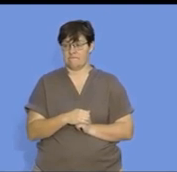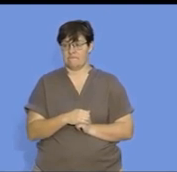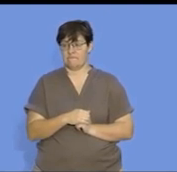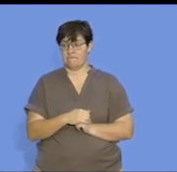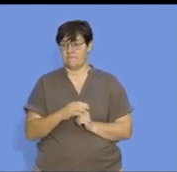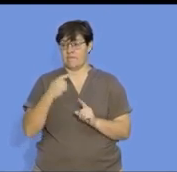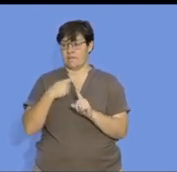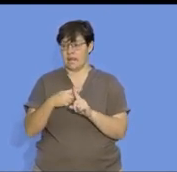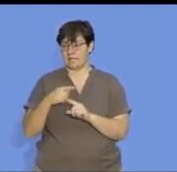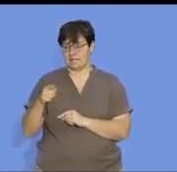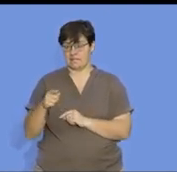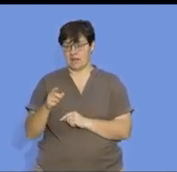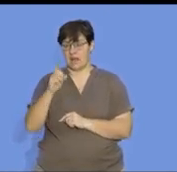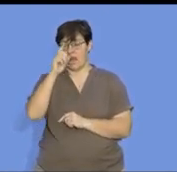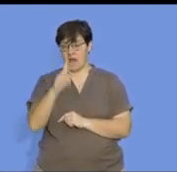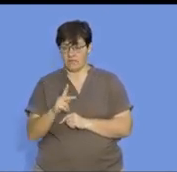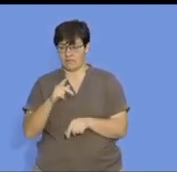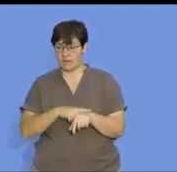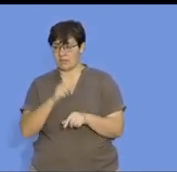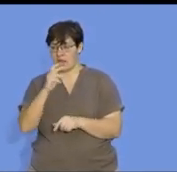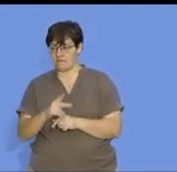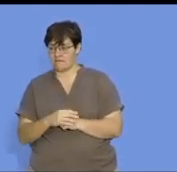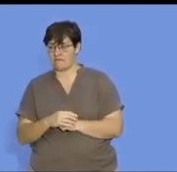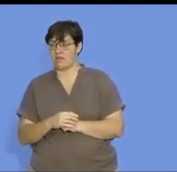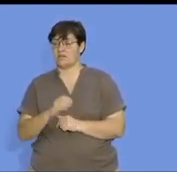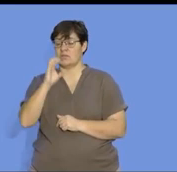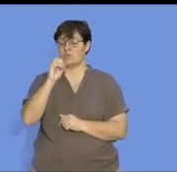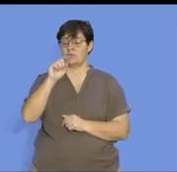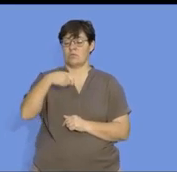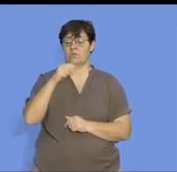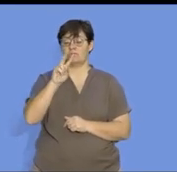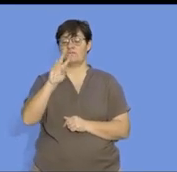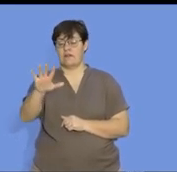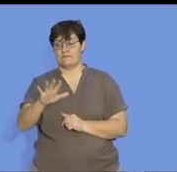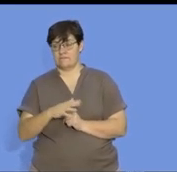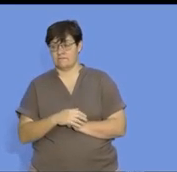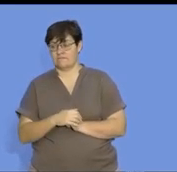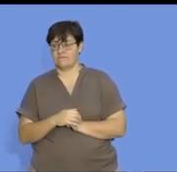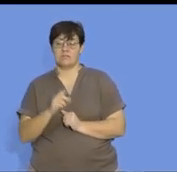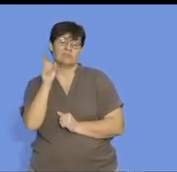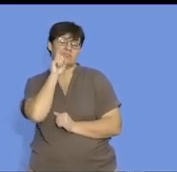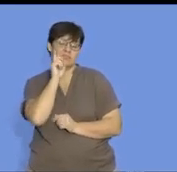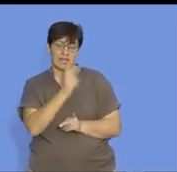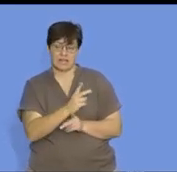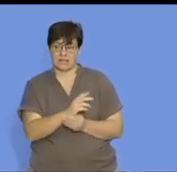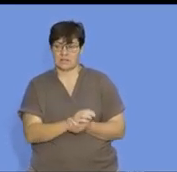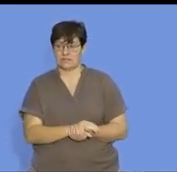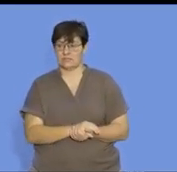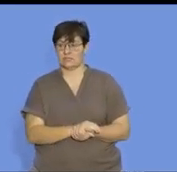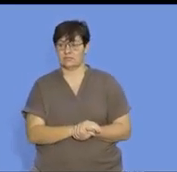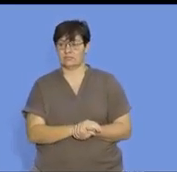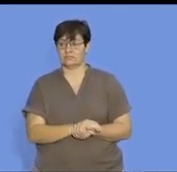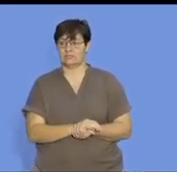And this is a half times a half, which is 0,25. Let's just double check that, just in case my brain has gone to